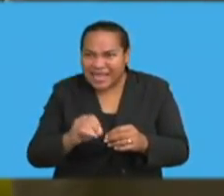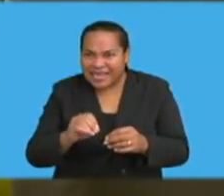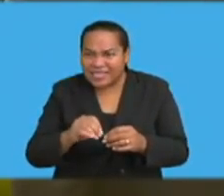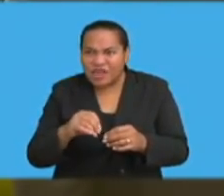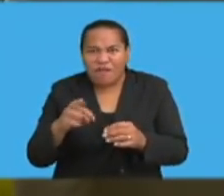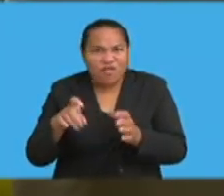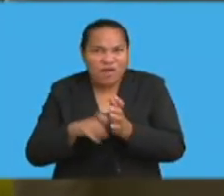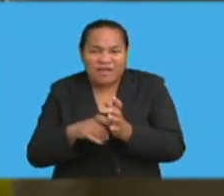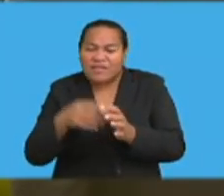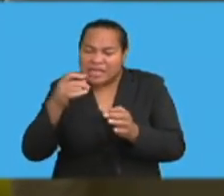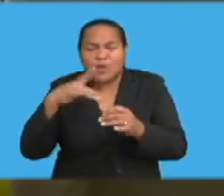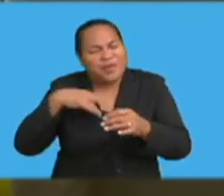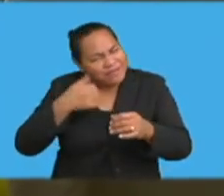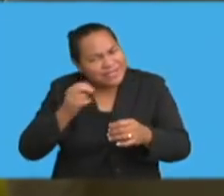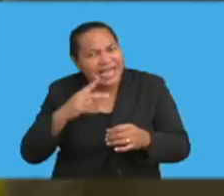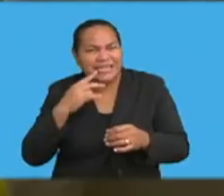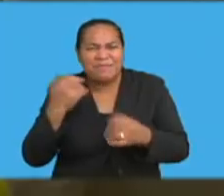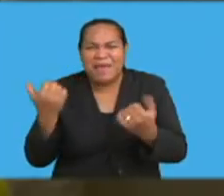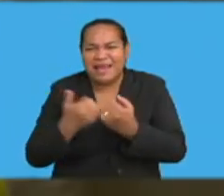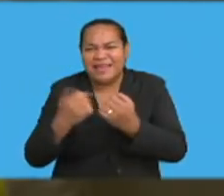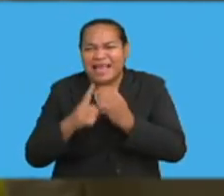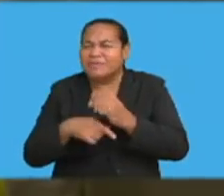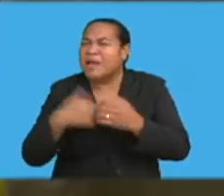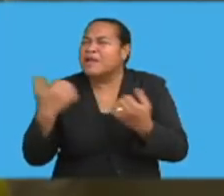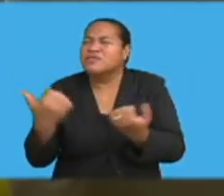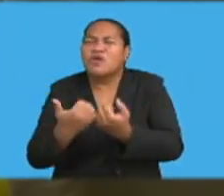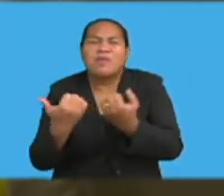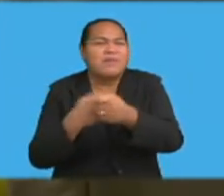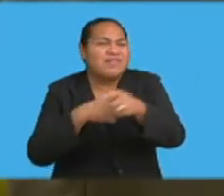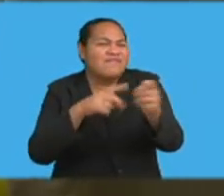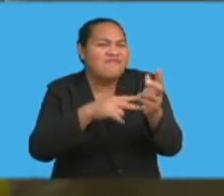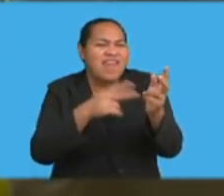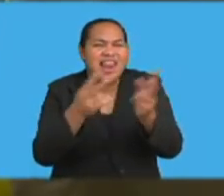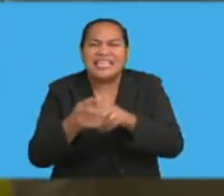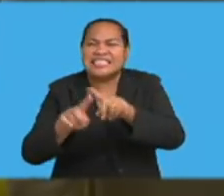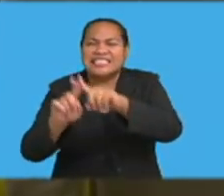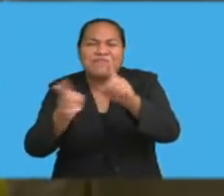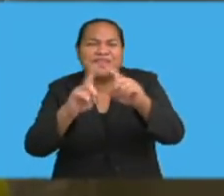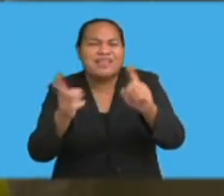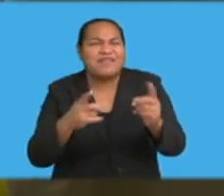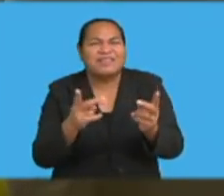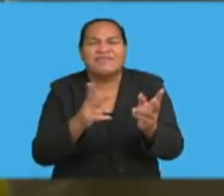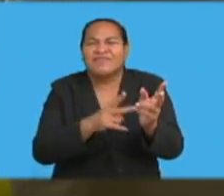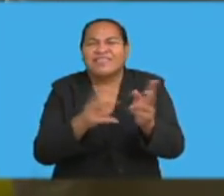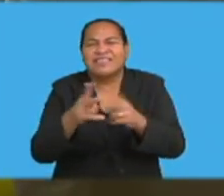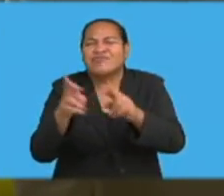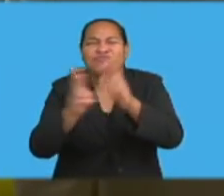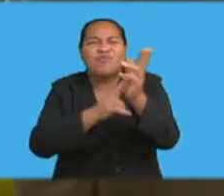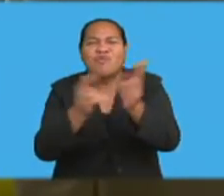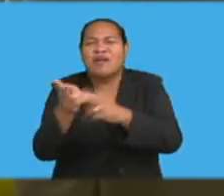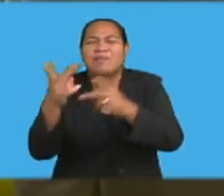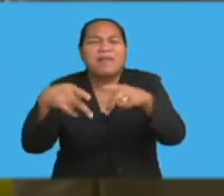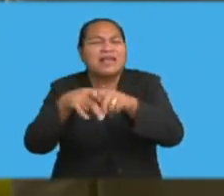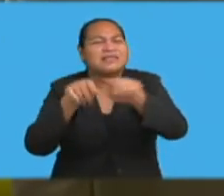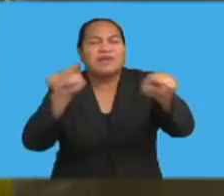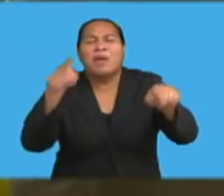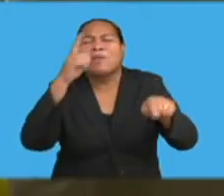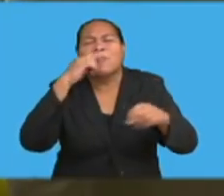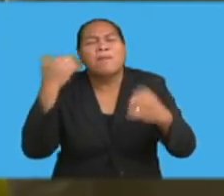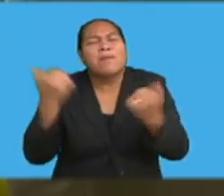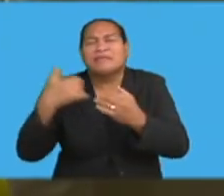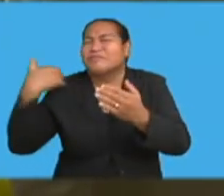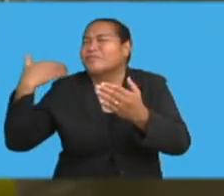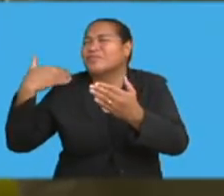have said so many times, there were so many villages, so many settlements, so many cane farming areas, people who were waiting for